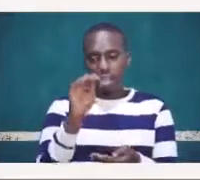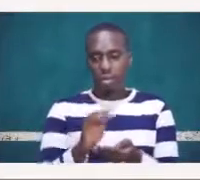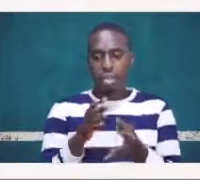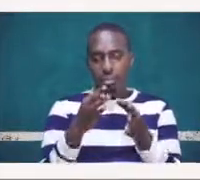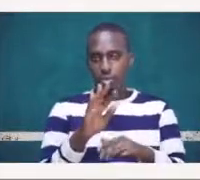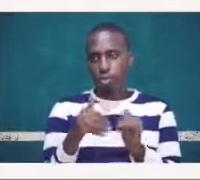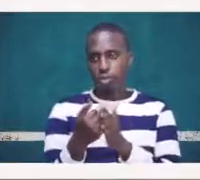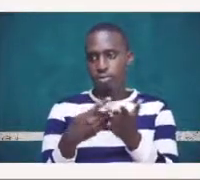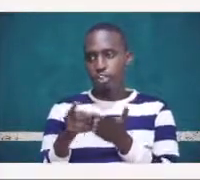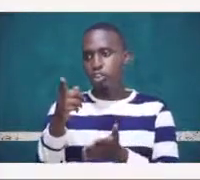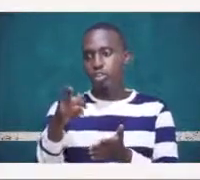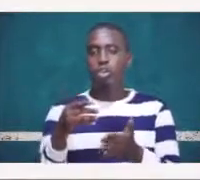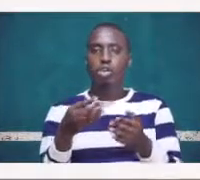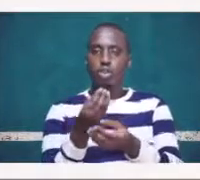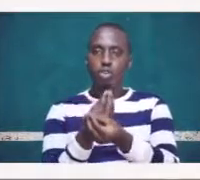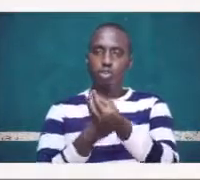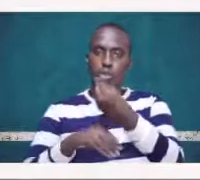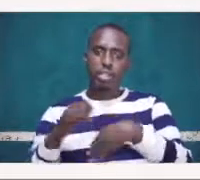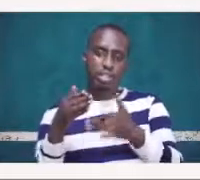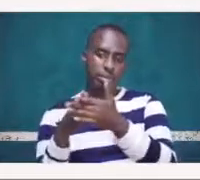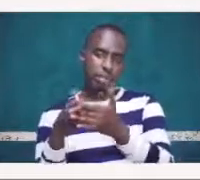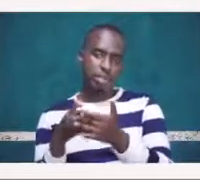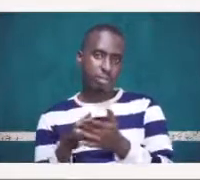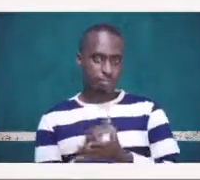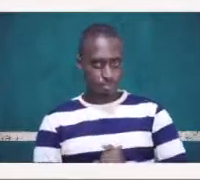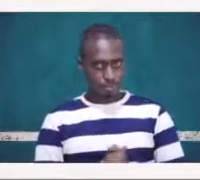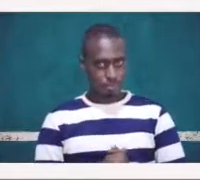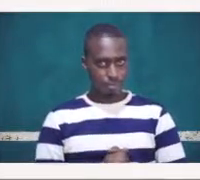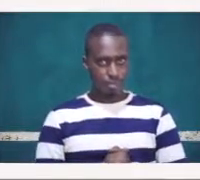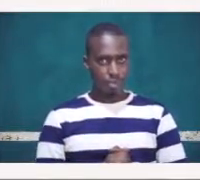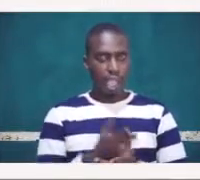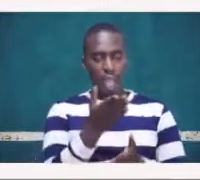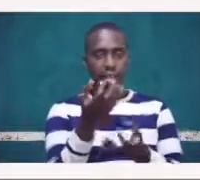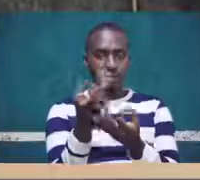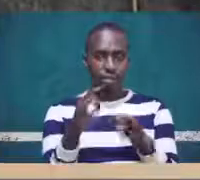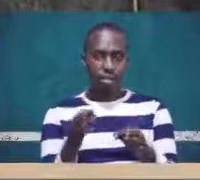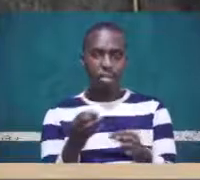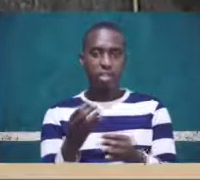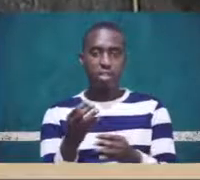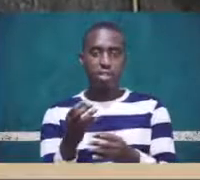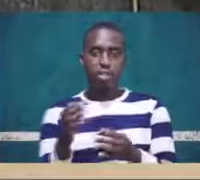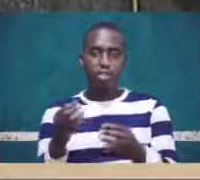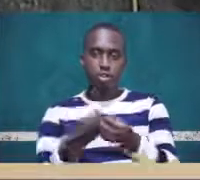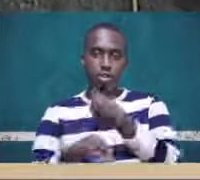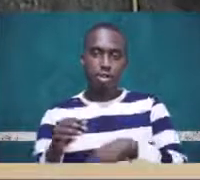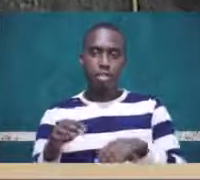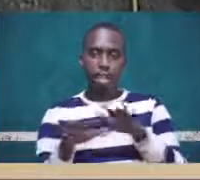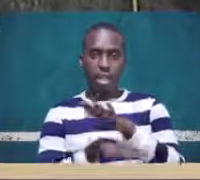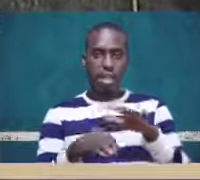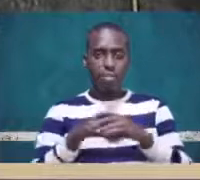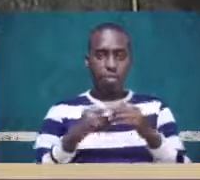trade restrictions. Now, on free trade area, there is free trade among member countries. Now, if